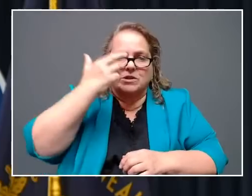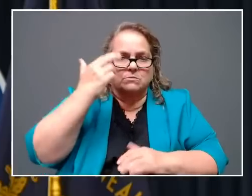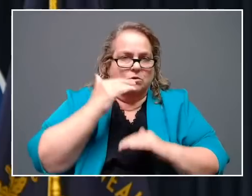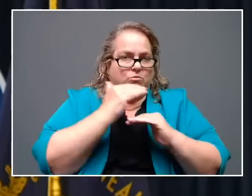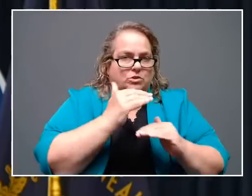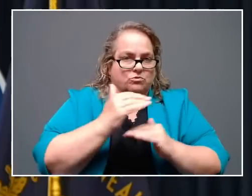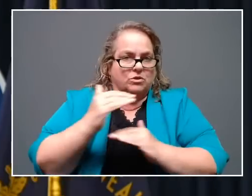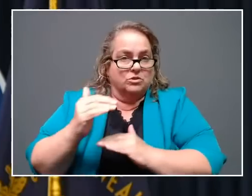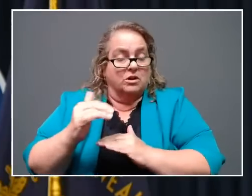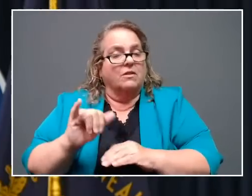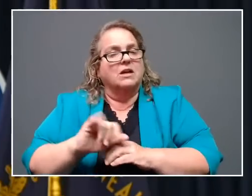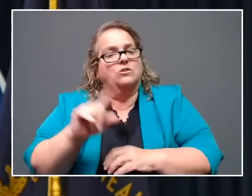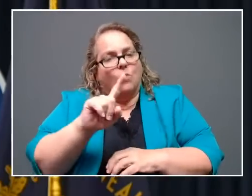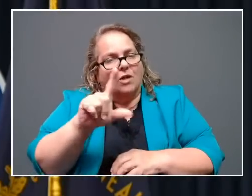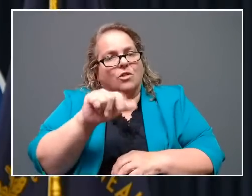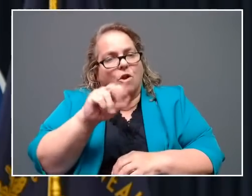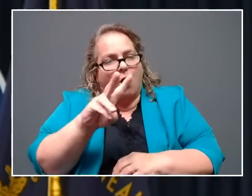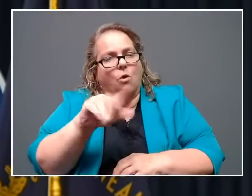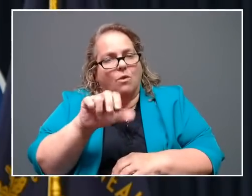is where the law was before